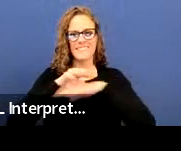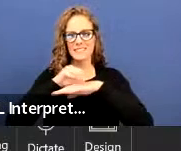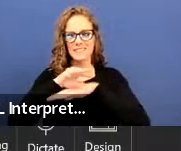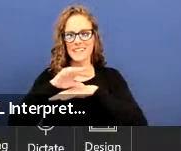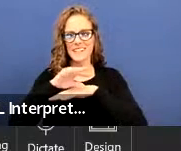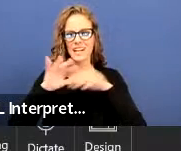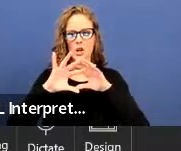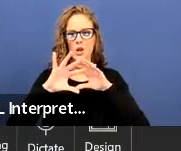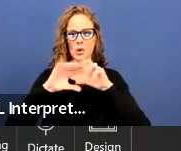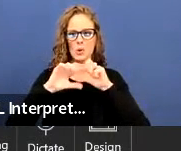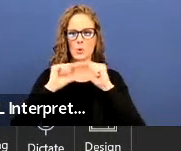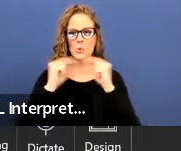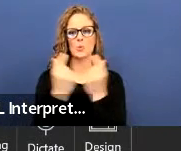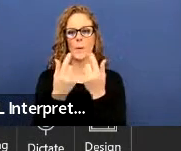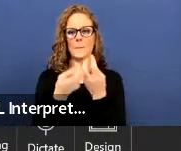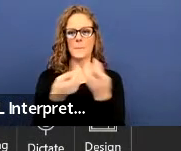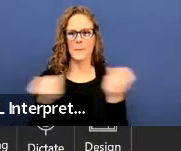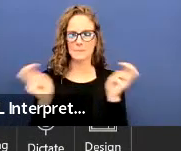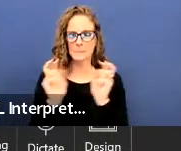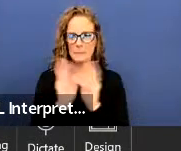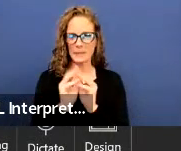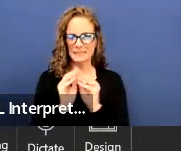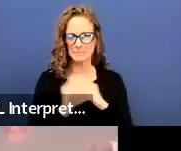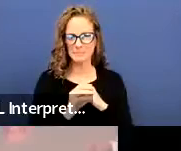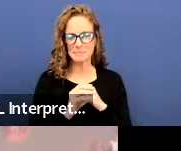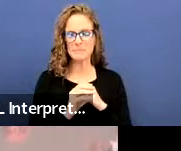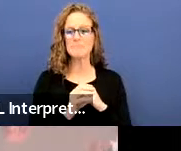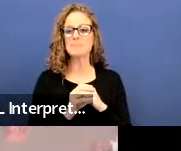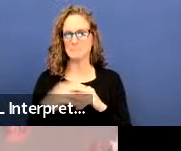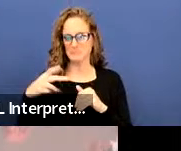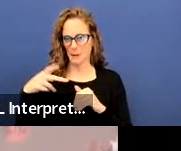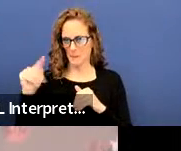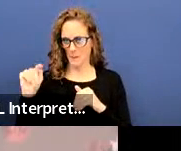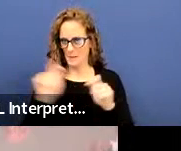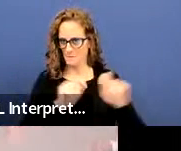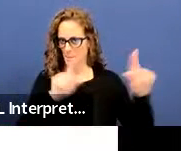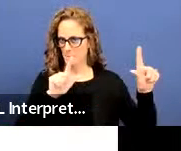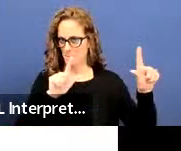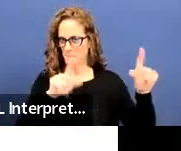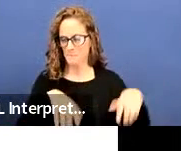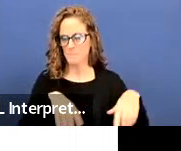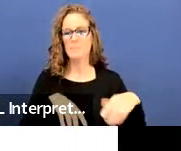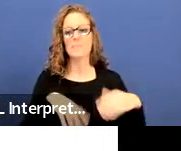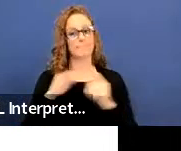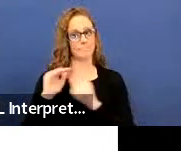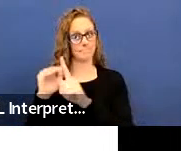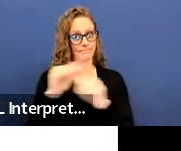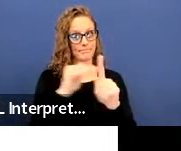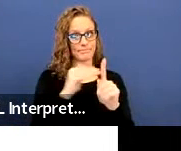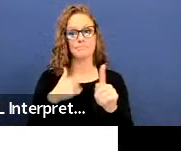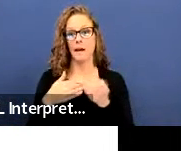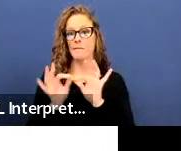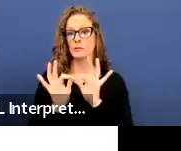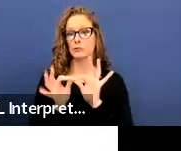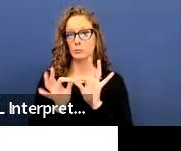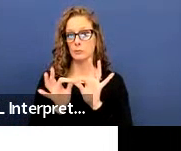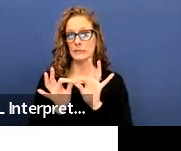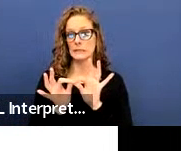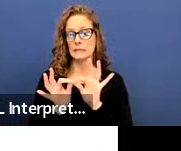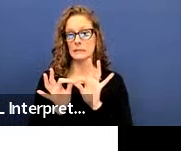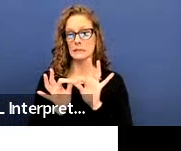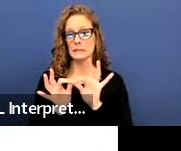And I will start slides. As a reminder, we have interpretation